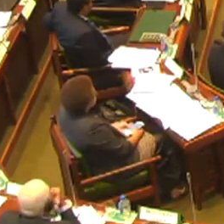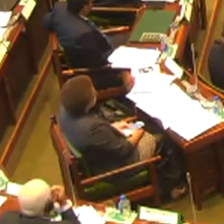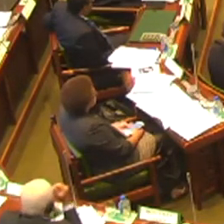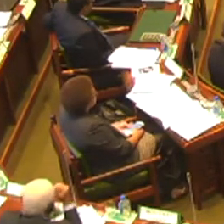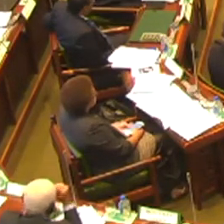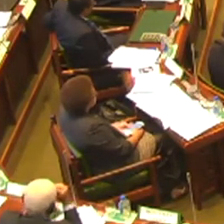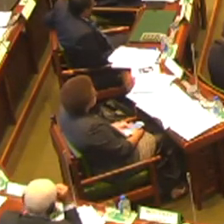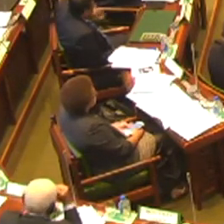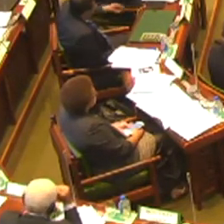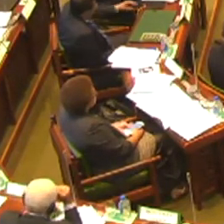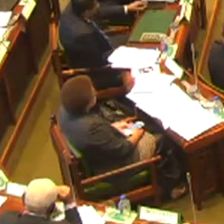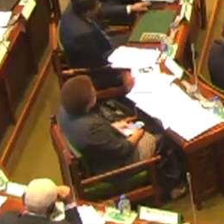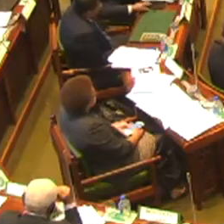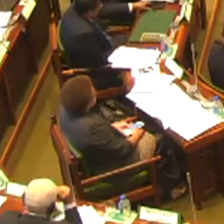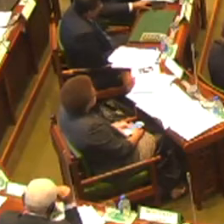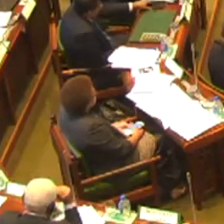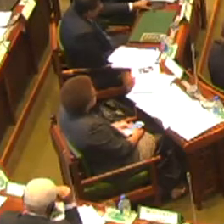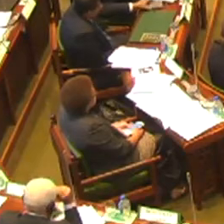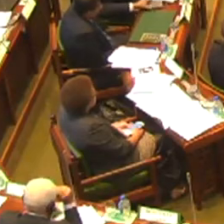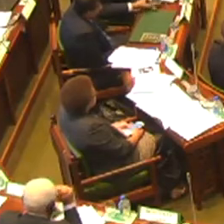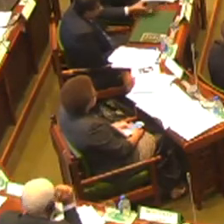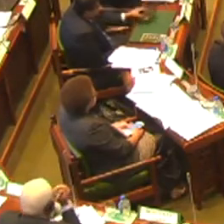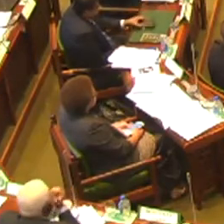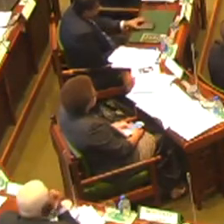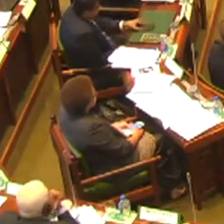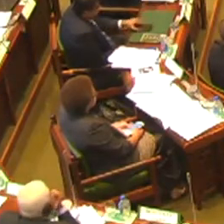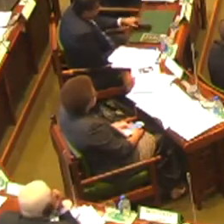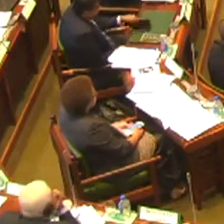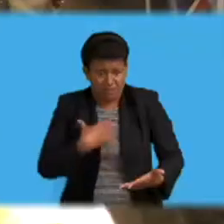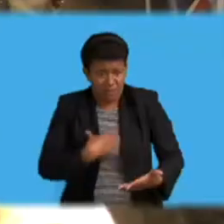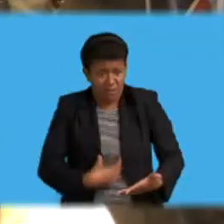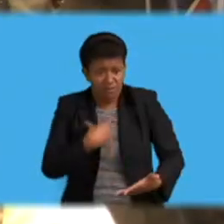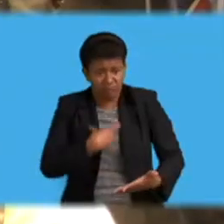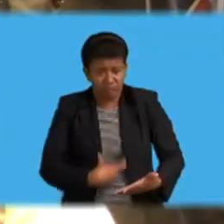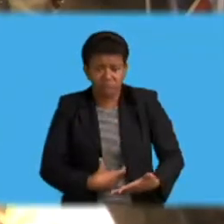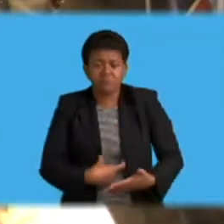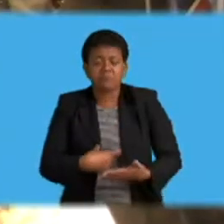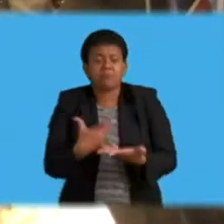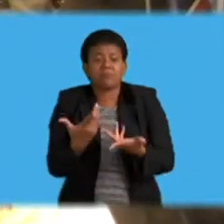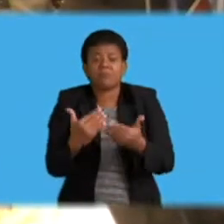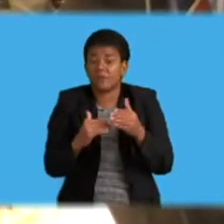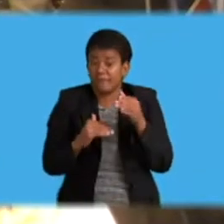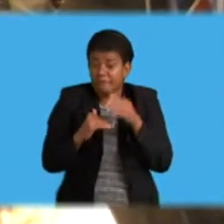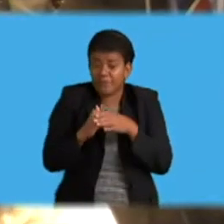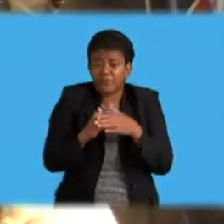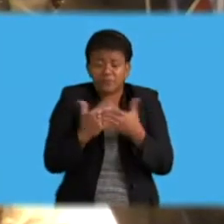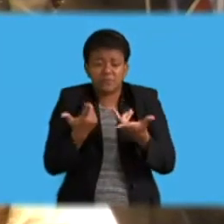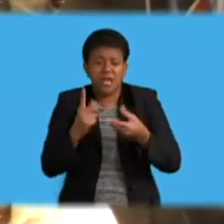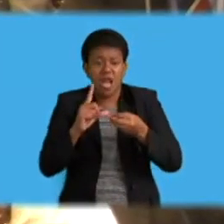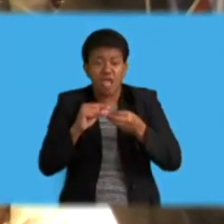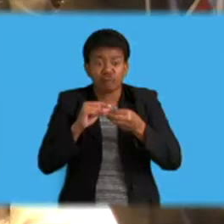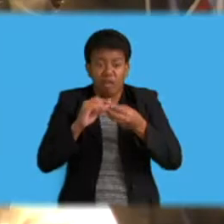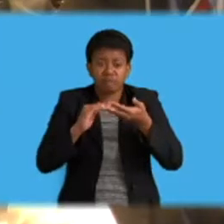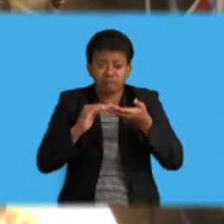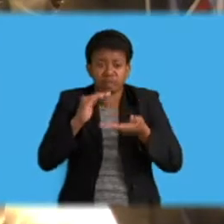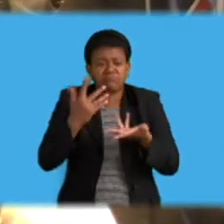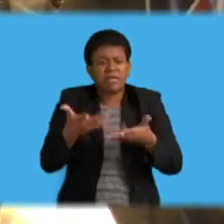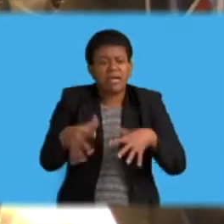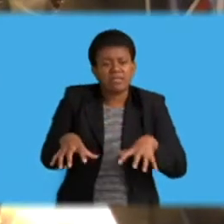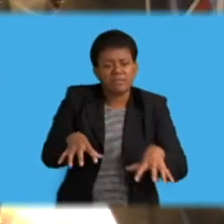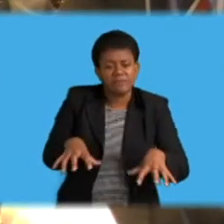social life to the full. However, Honorable Deputy Speaker, the success of extracurricular activities is highly questionable